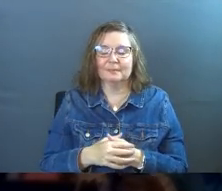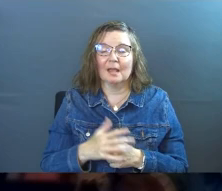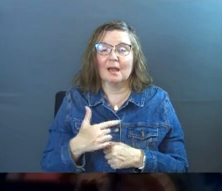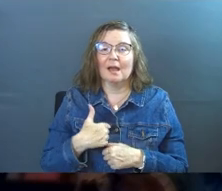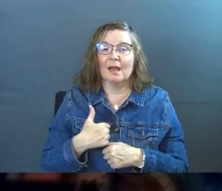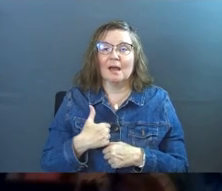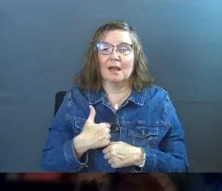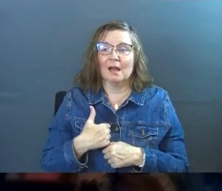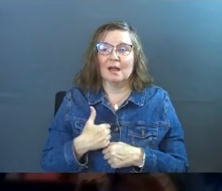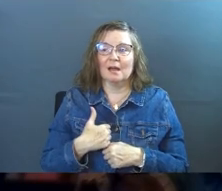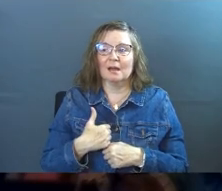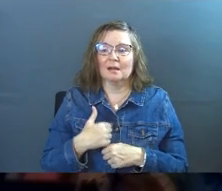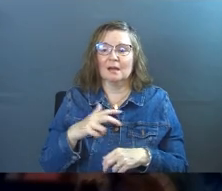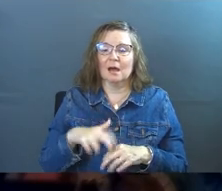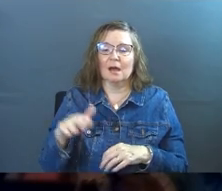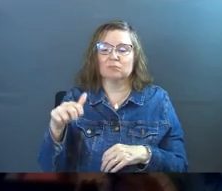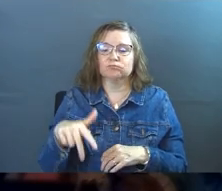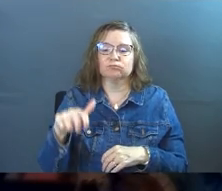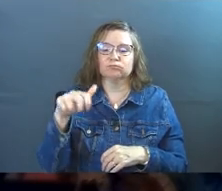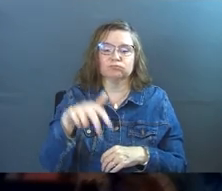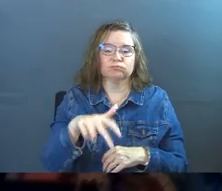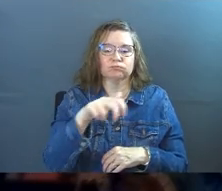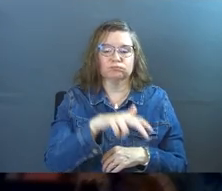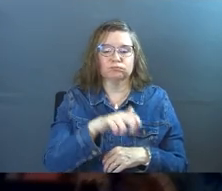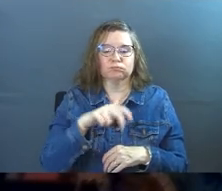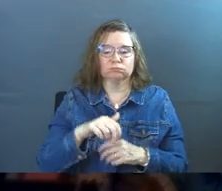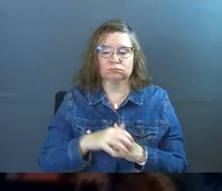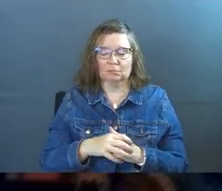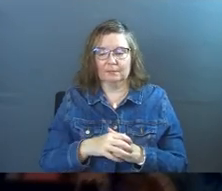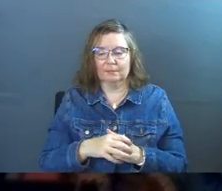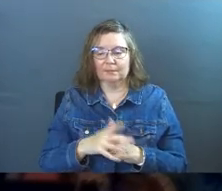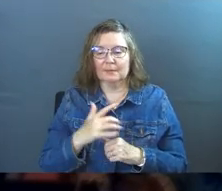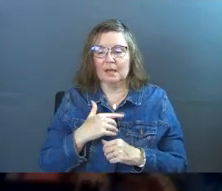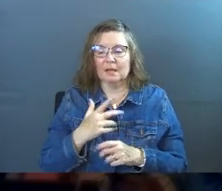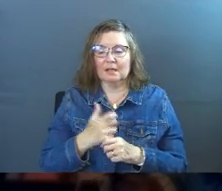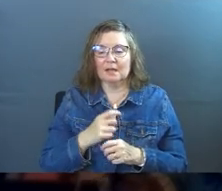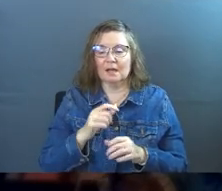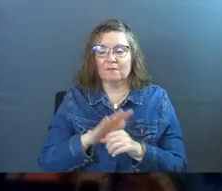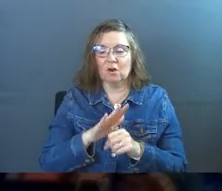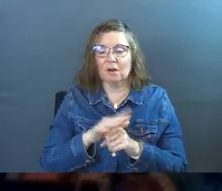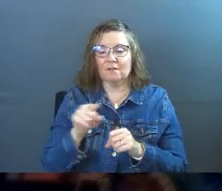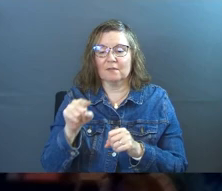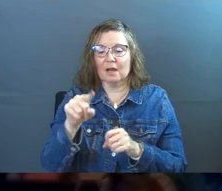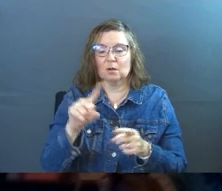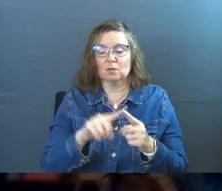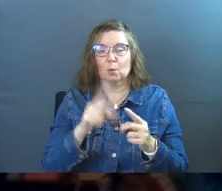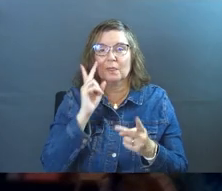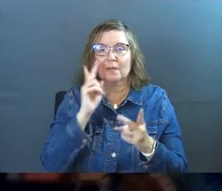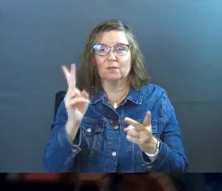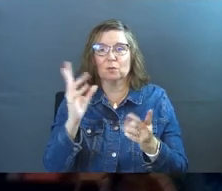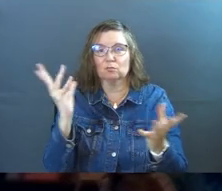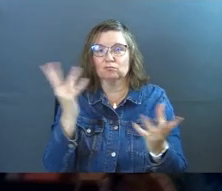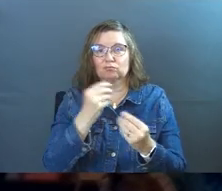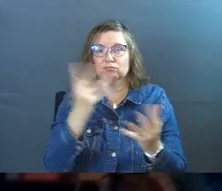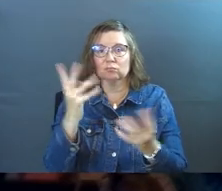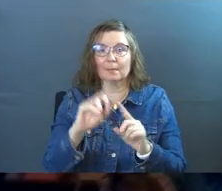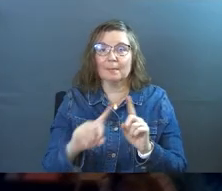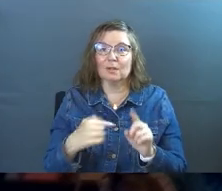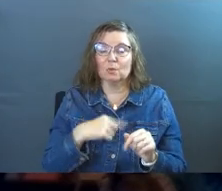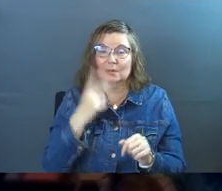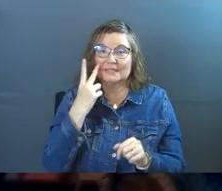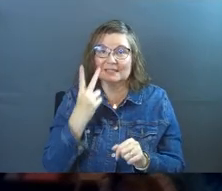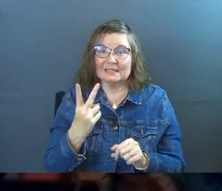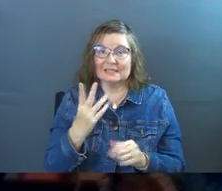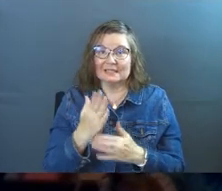And I'm hopping around and I get far enough out to where the view is pretty gorgeous, but you